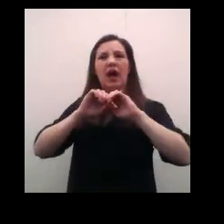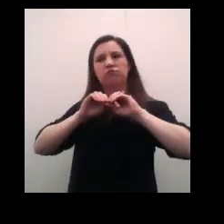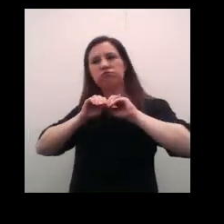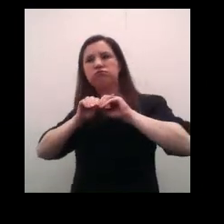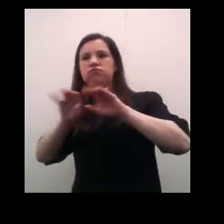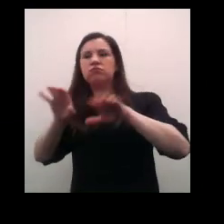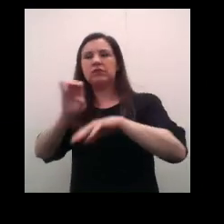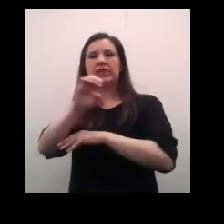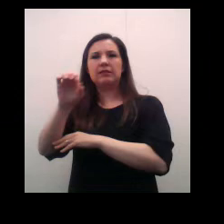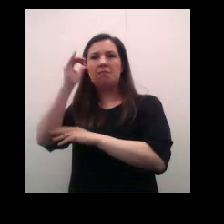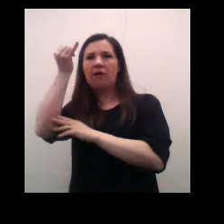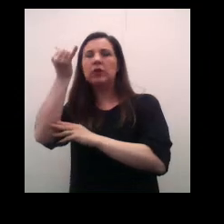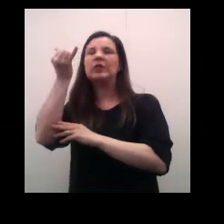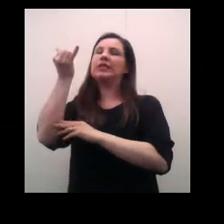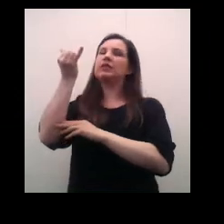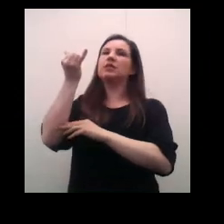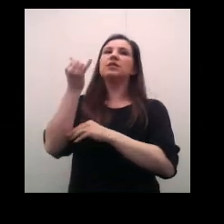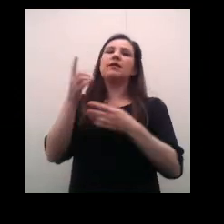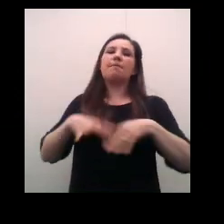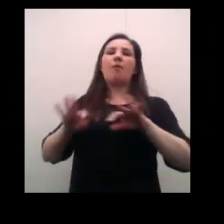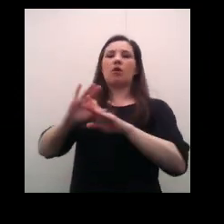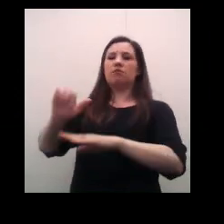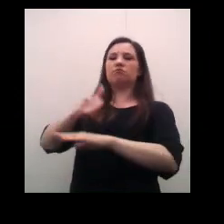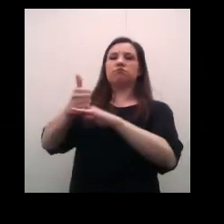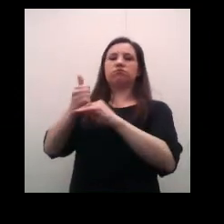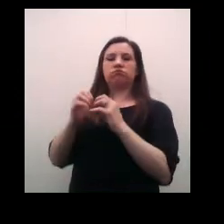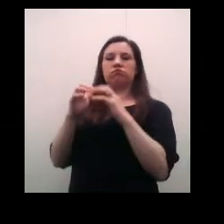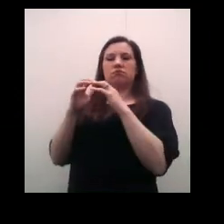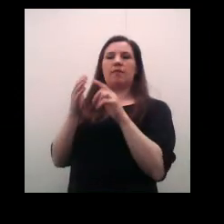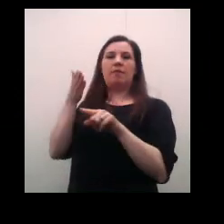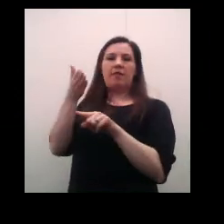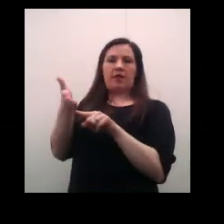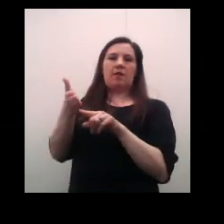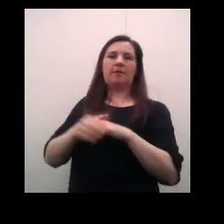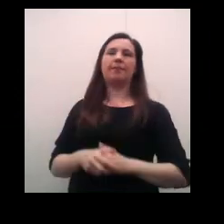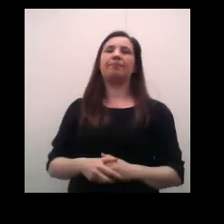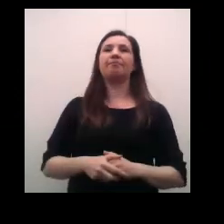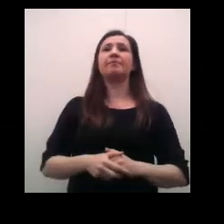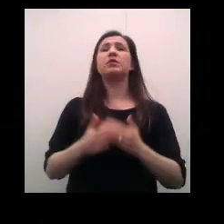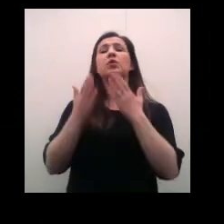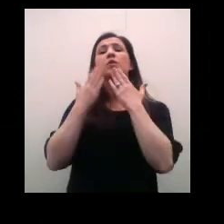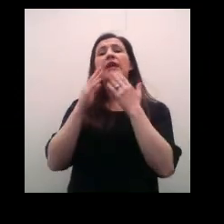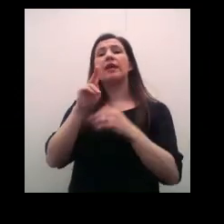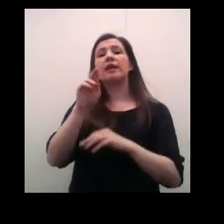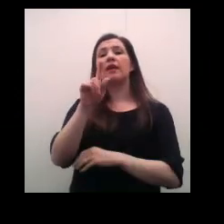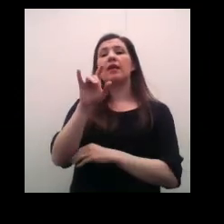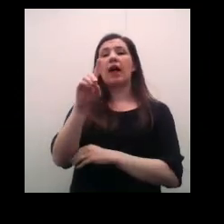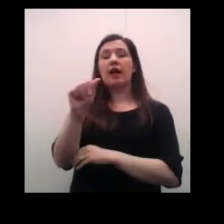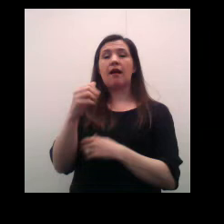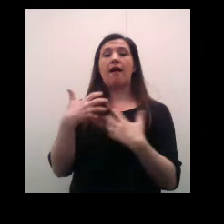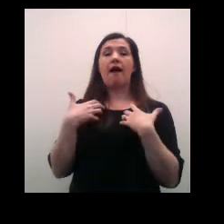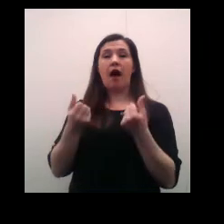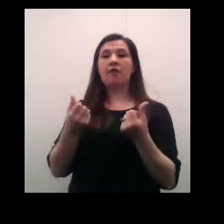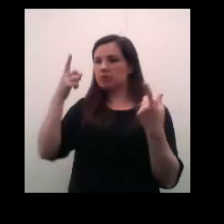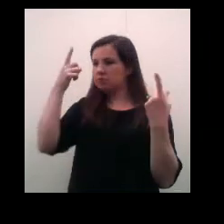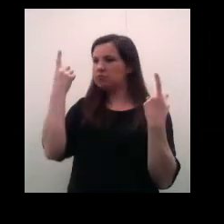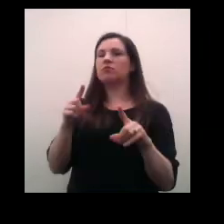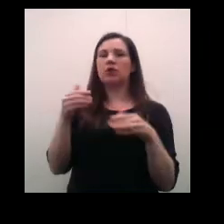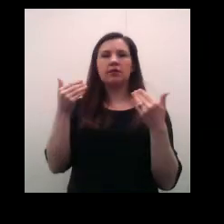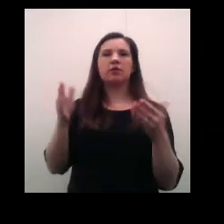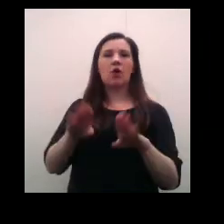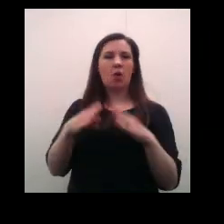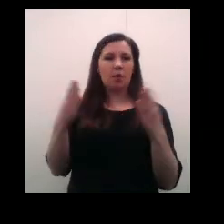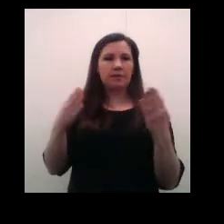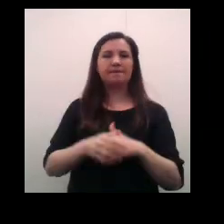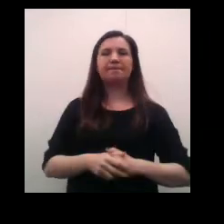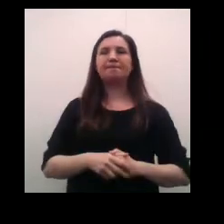of Buffalo, we felt it was very important to put a testing site on the east side of Buffalo. So I want to thank Kaleida Health for agreeing to open this testing